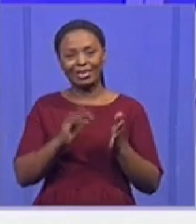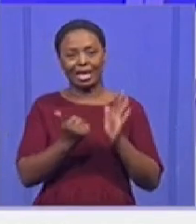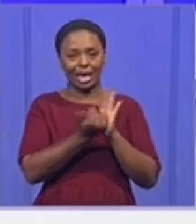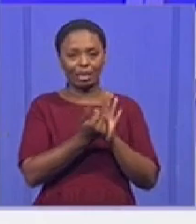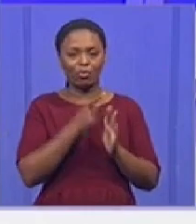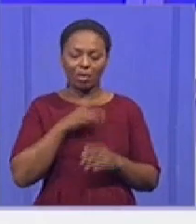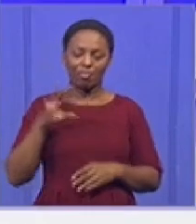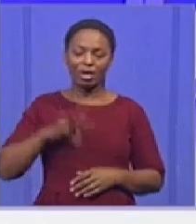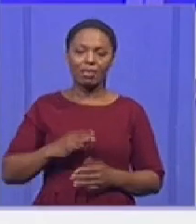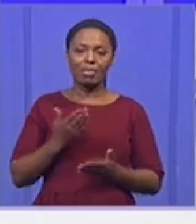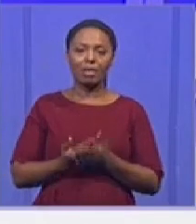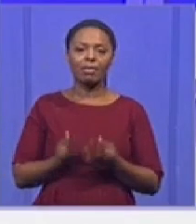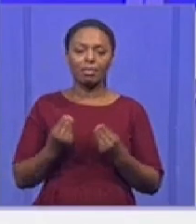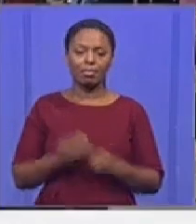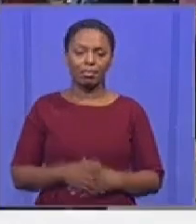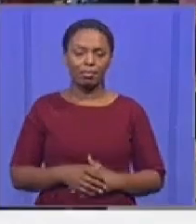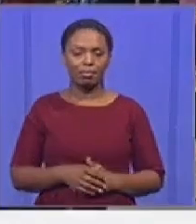ungwelwe.